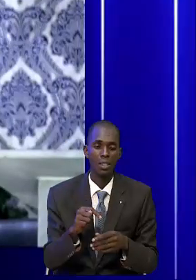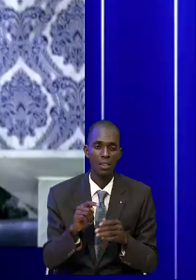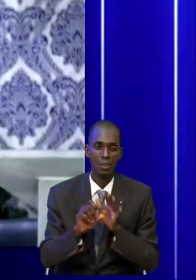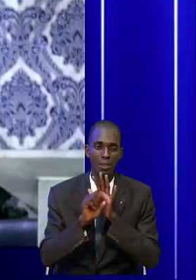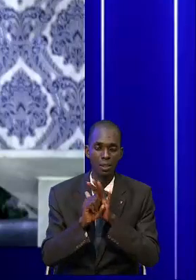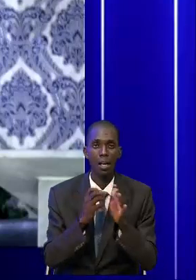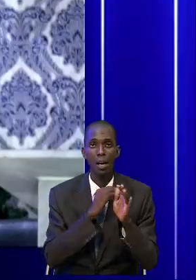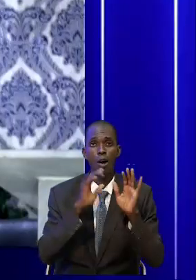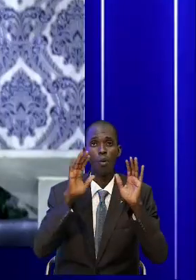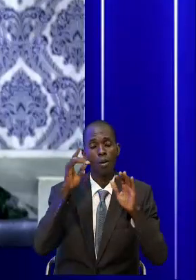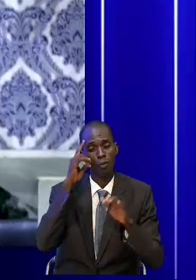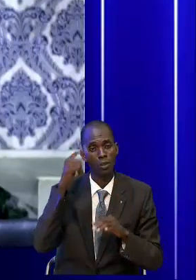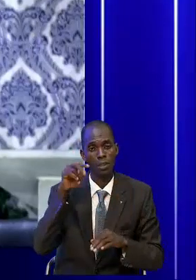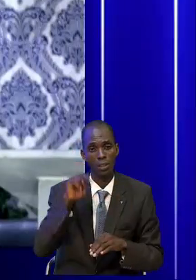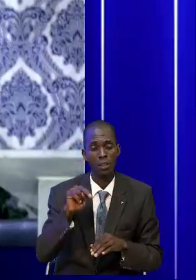As